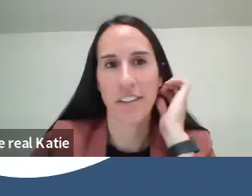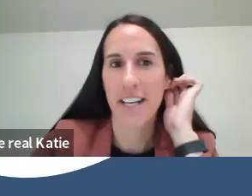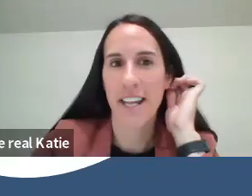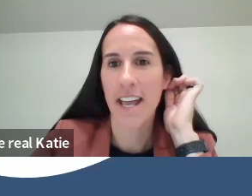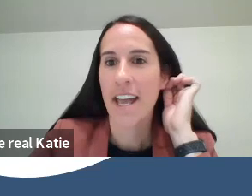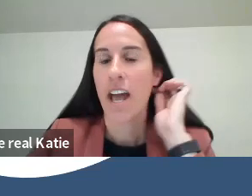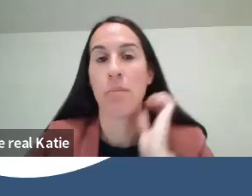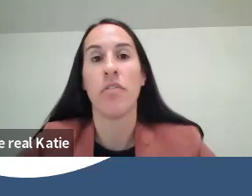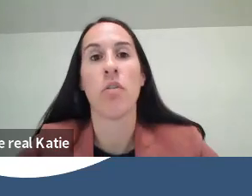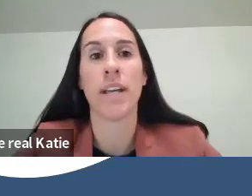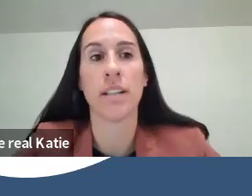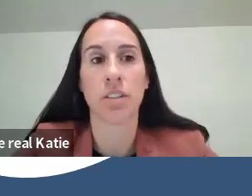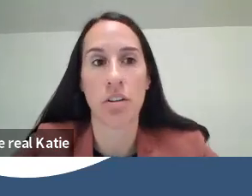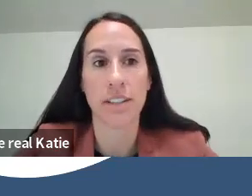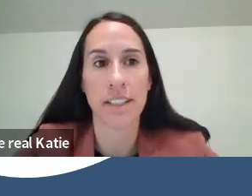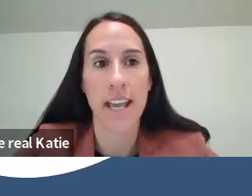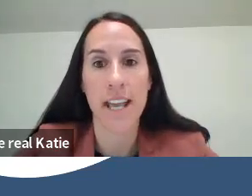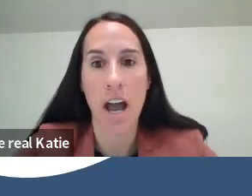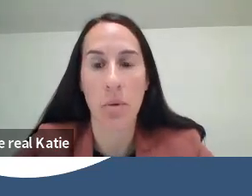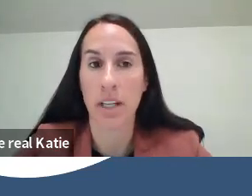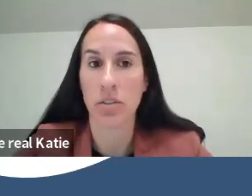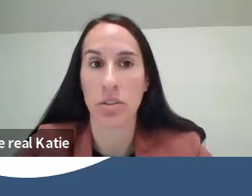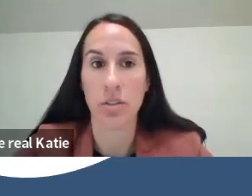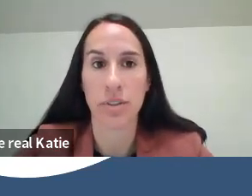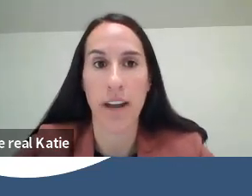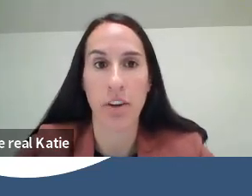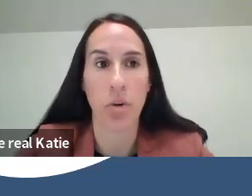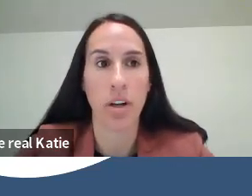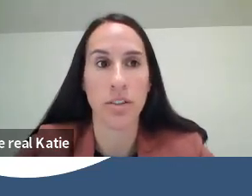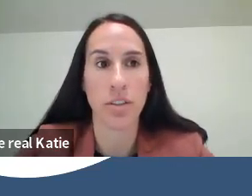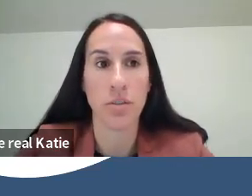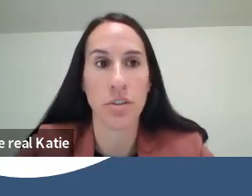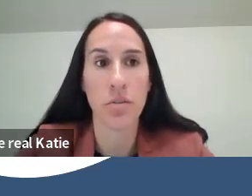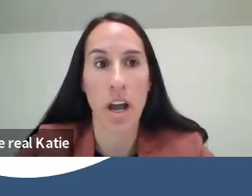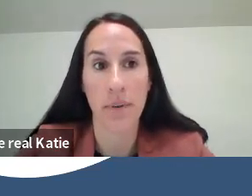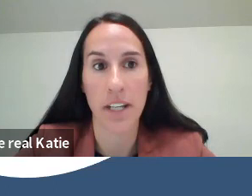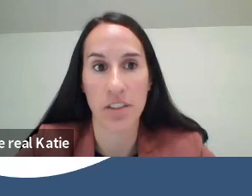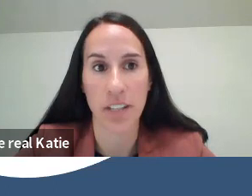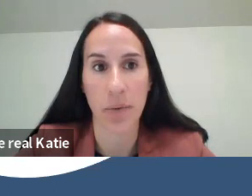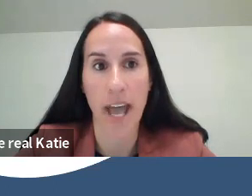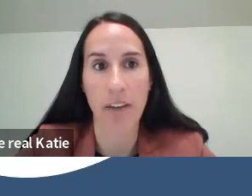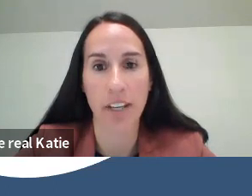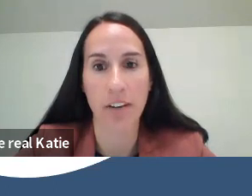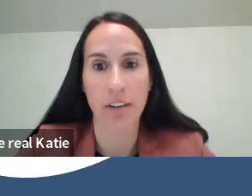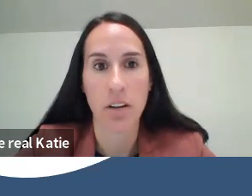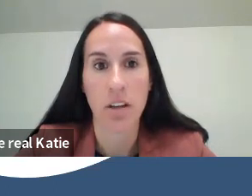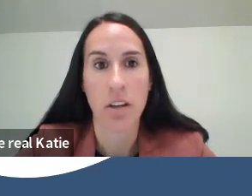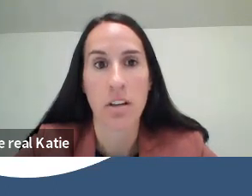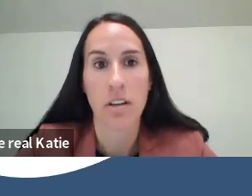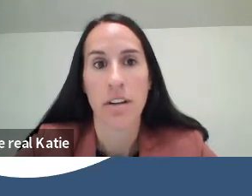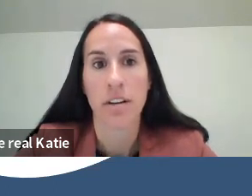Thanks, Marilyn. And before we get started today, I want to introduce everyone to two accommodations that we have